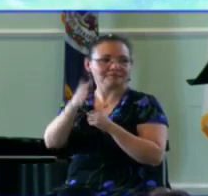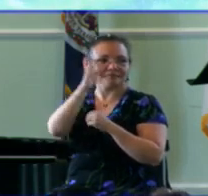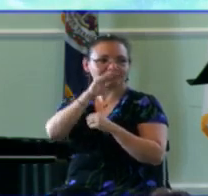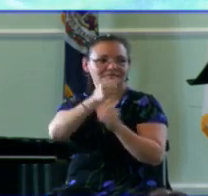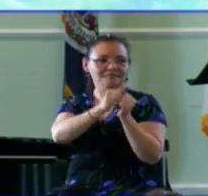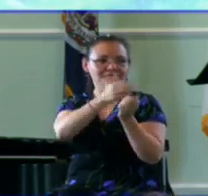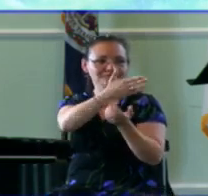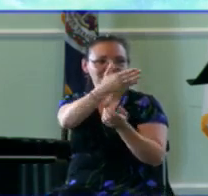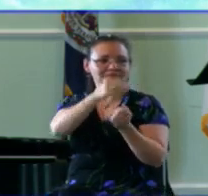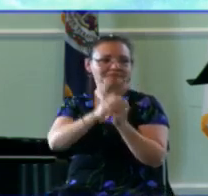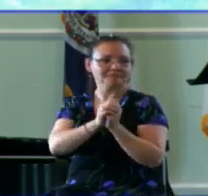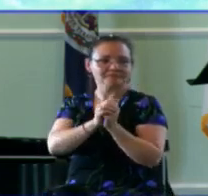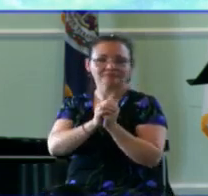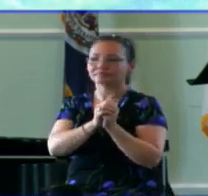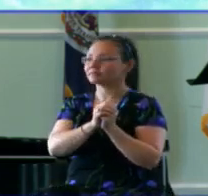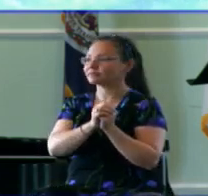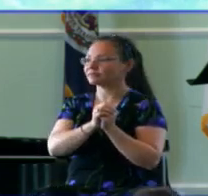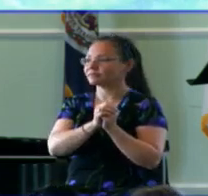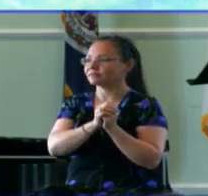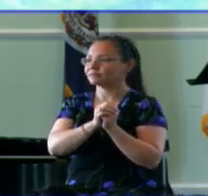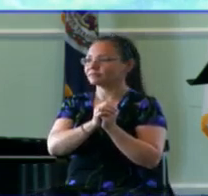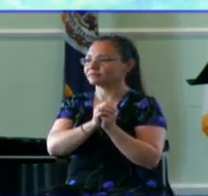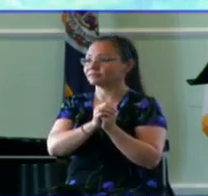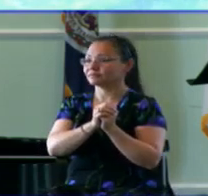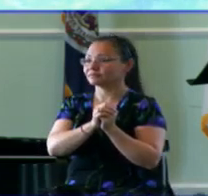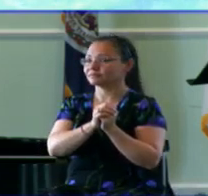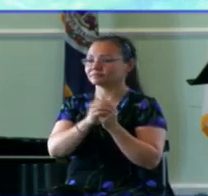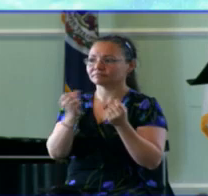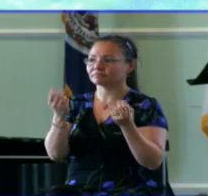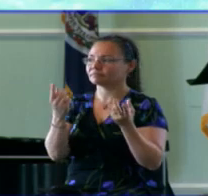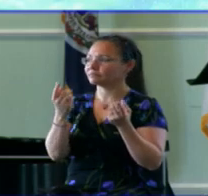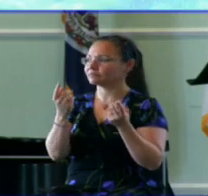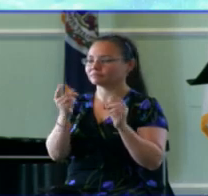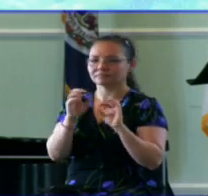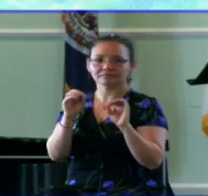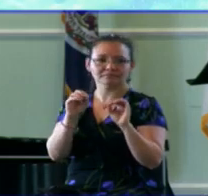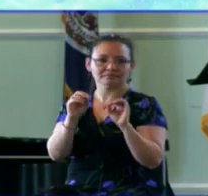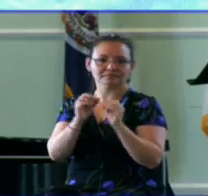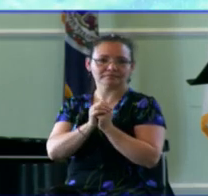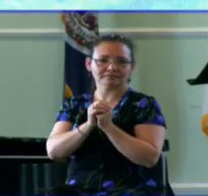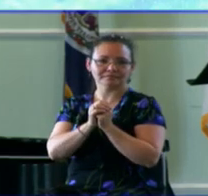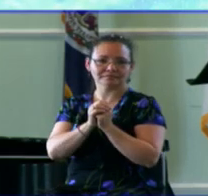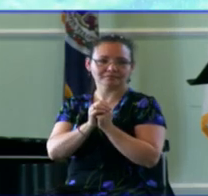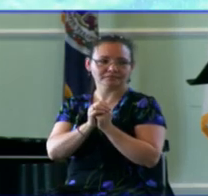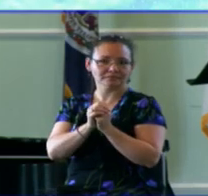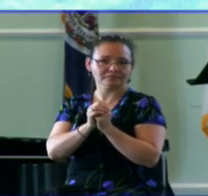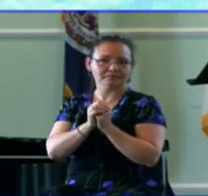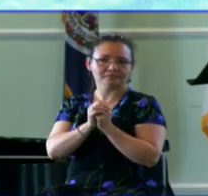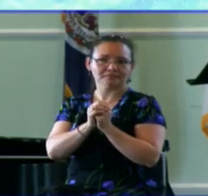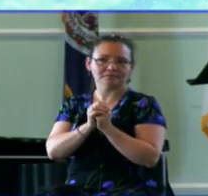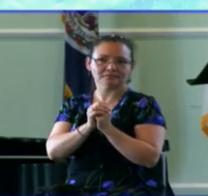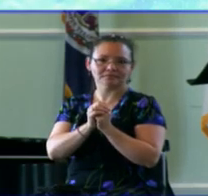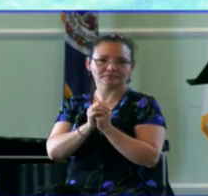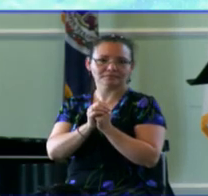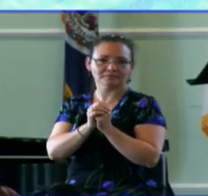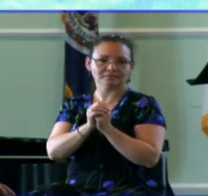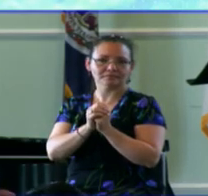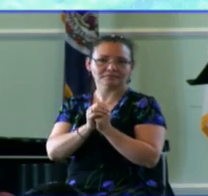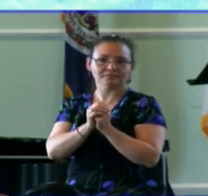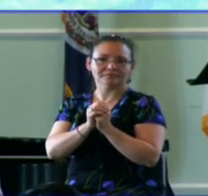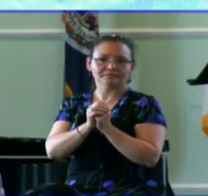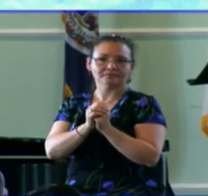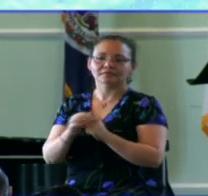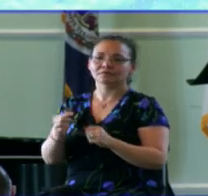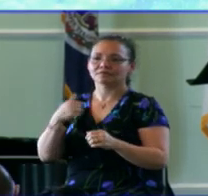you. Anyone else? Okay. All right. I do have a